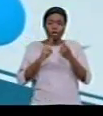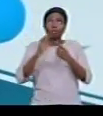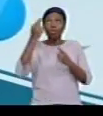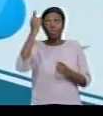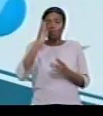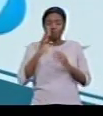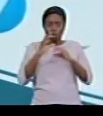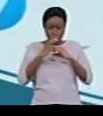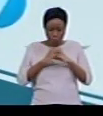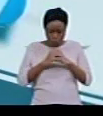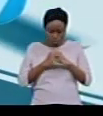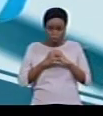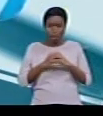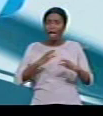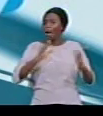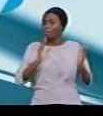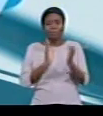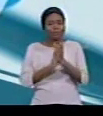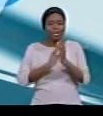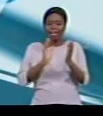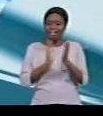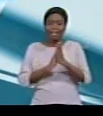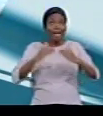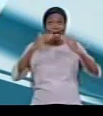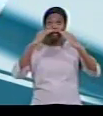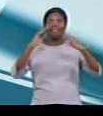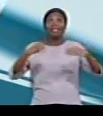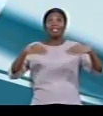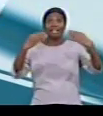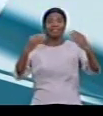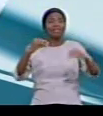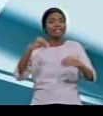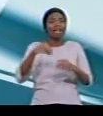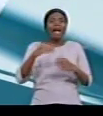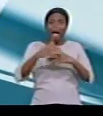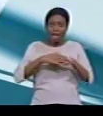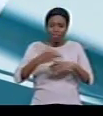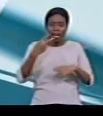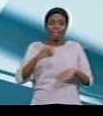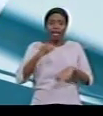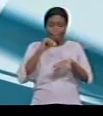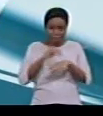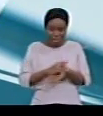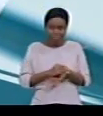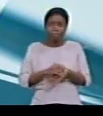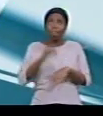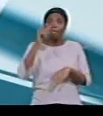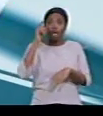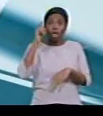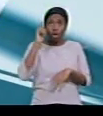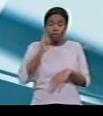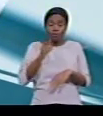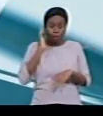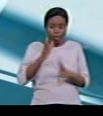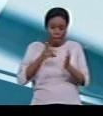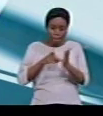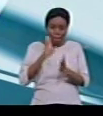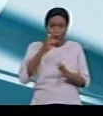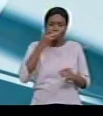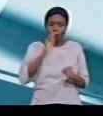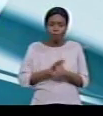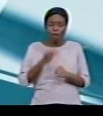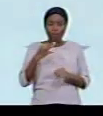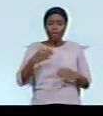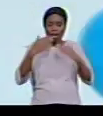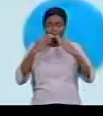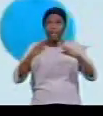worship, praise, thanksgiving. Even after the message administration, you will pay your vow of thanksgiving